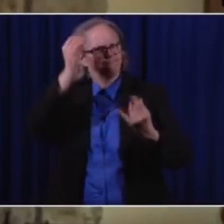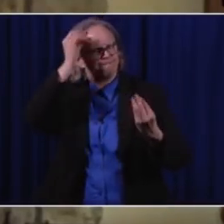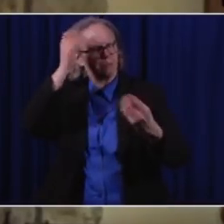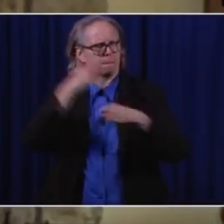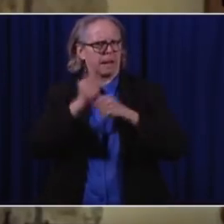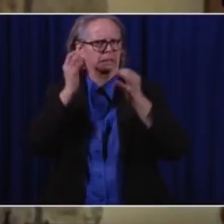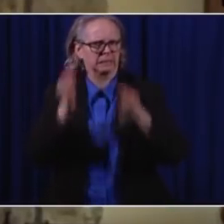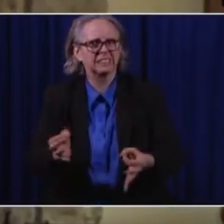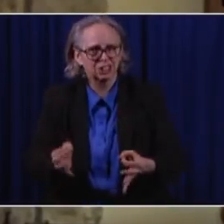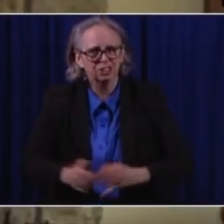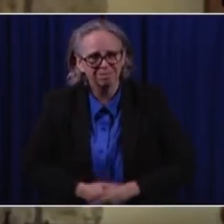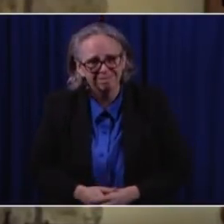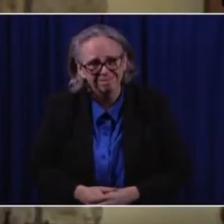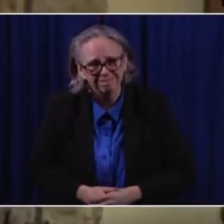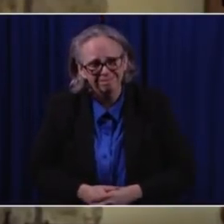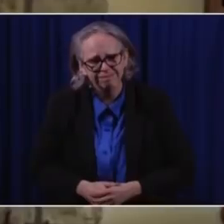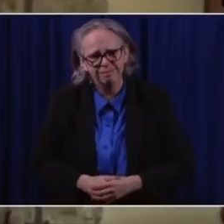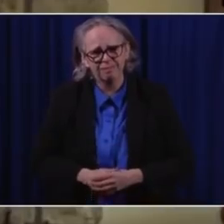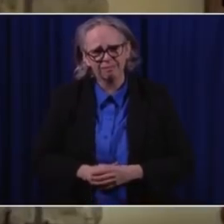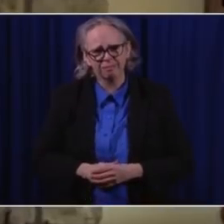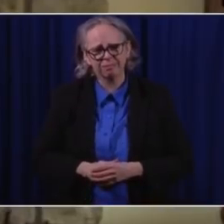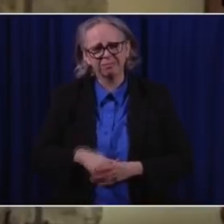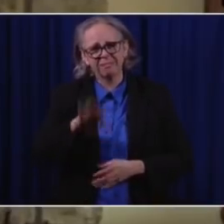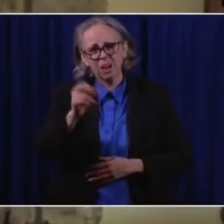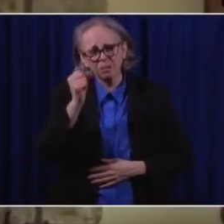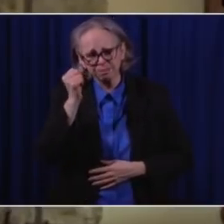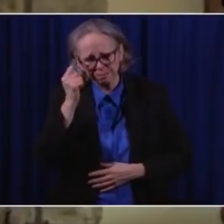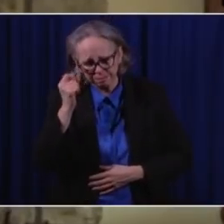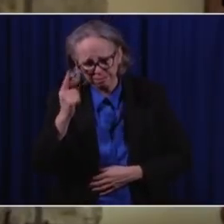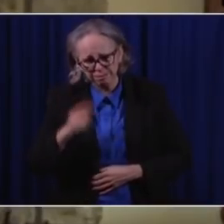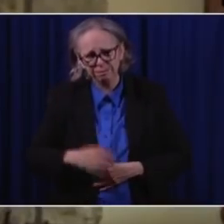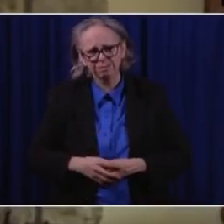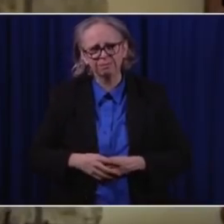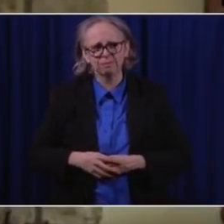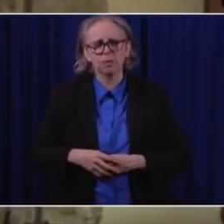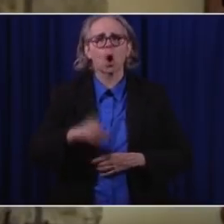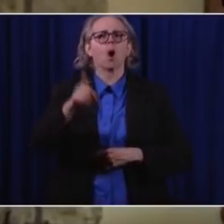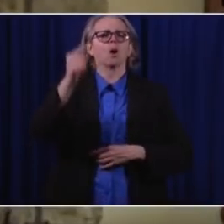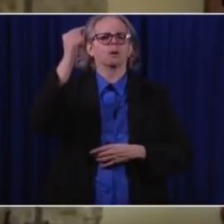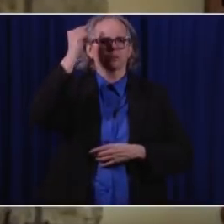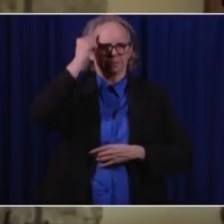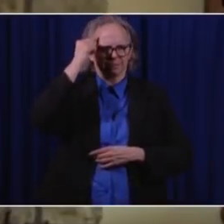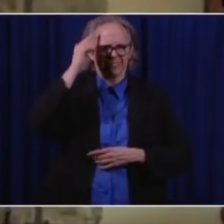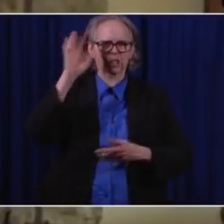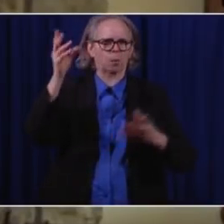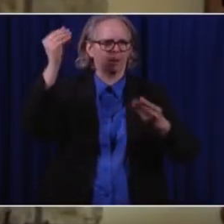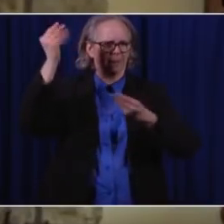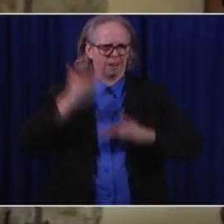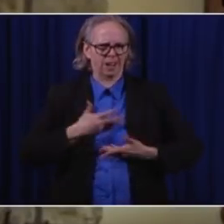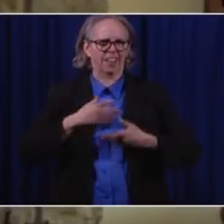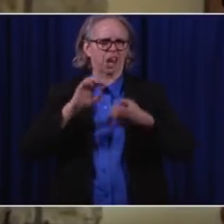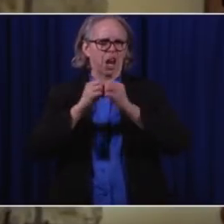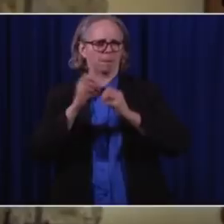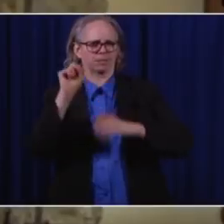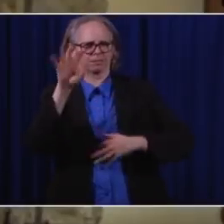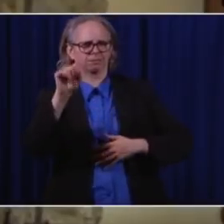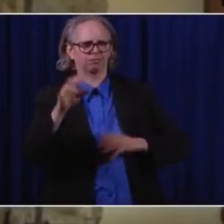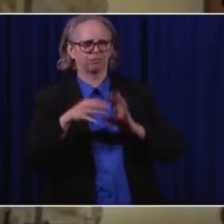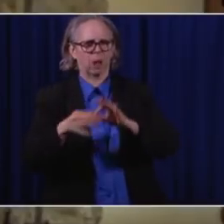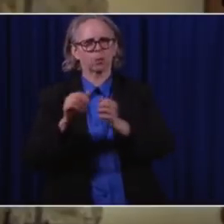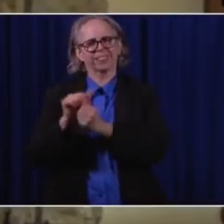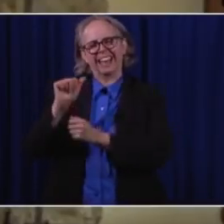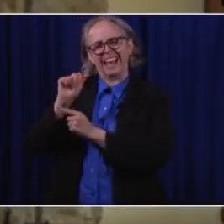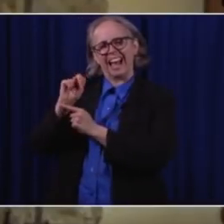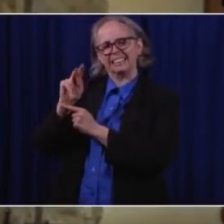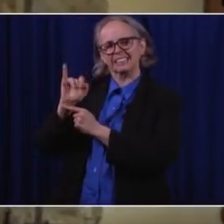data. Let me just answer a question. 7-day average in regard to antigen tests shows we